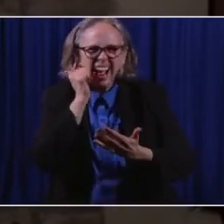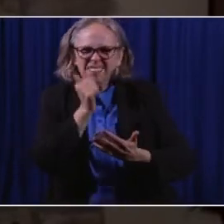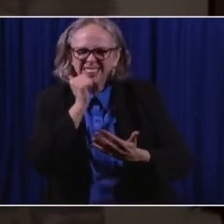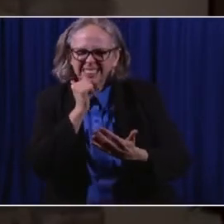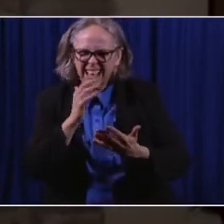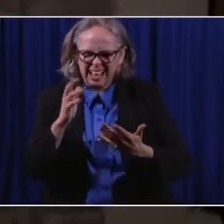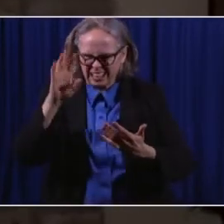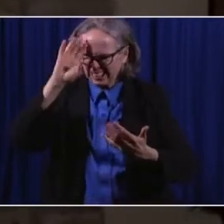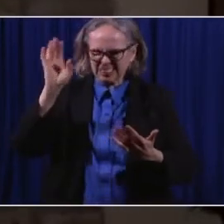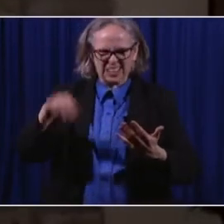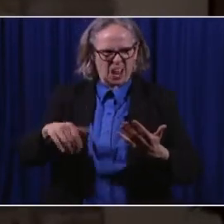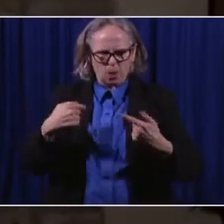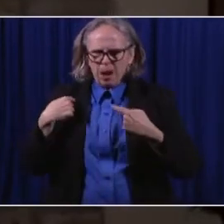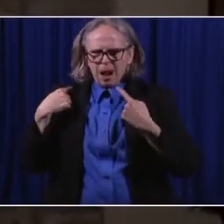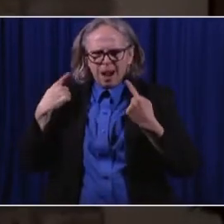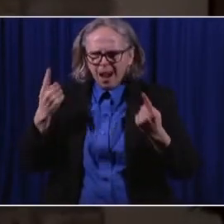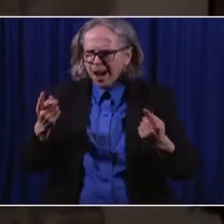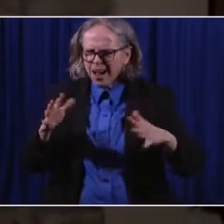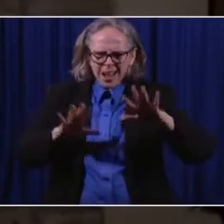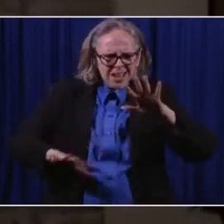of pain and